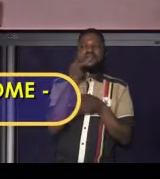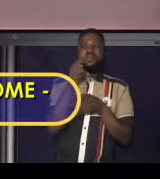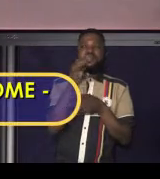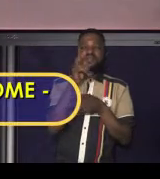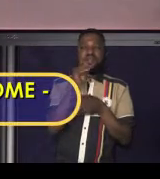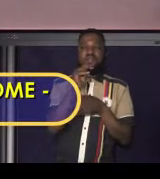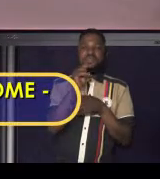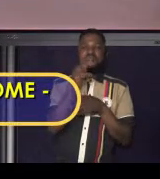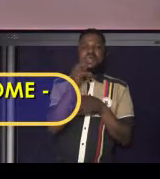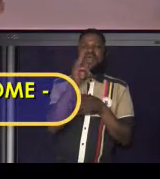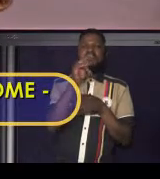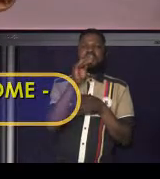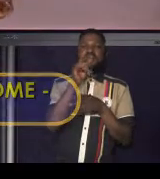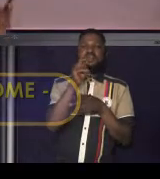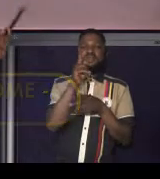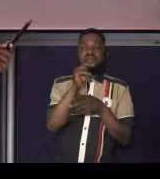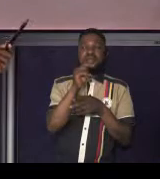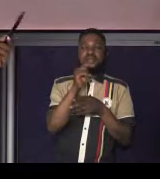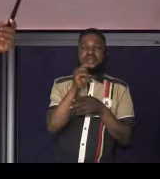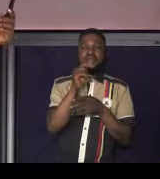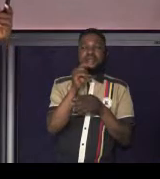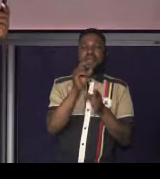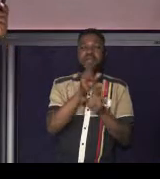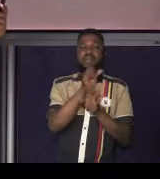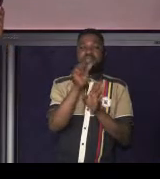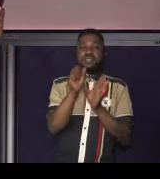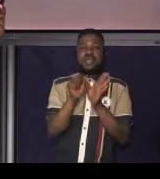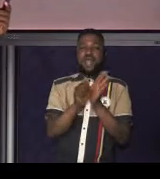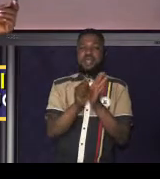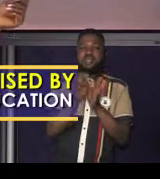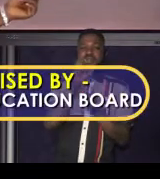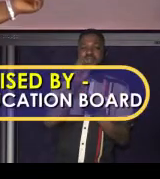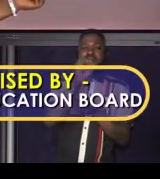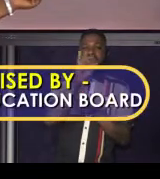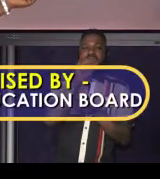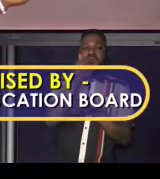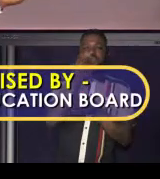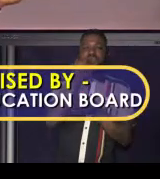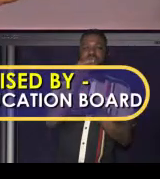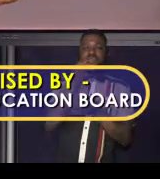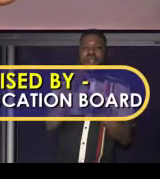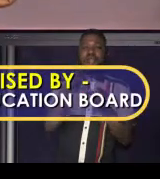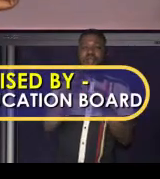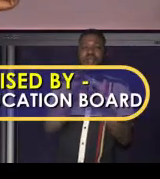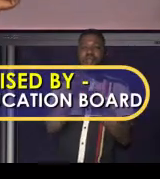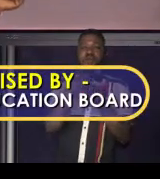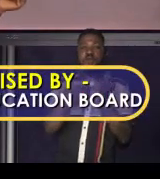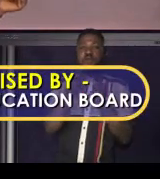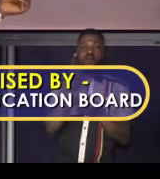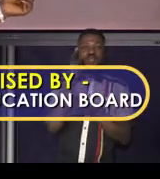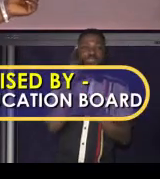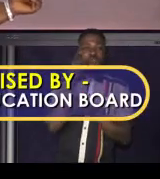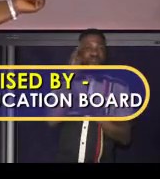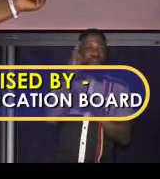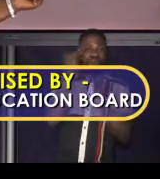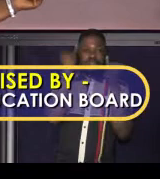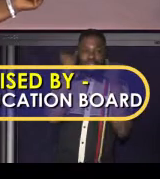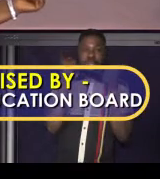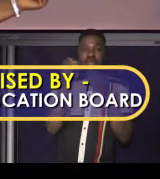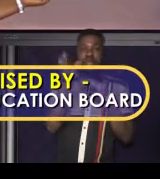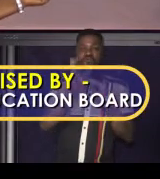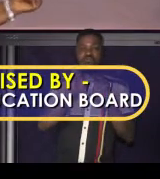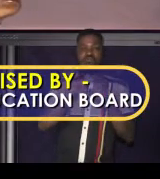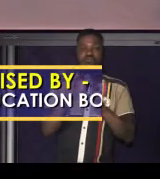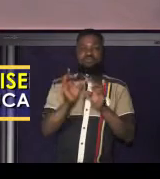Nat. G-N-A-T. Nat. Sign. Sign. Like what you're saying, Uncle Niyi doing